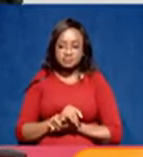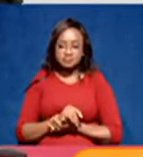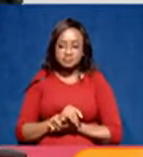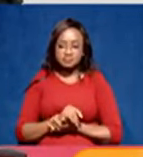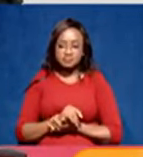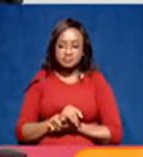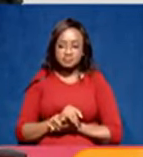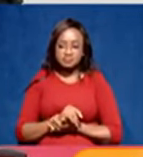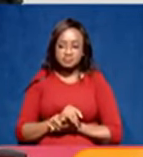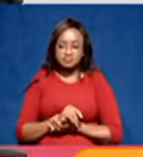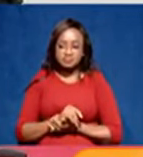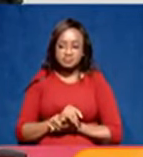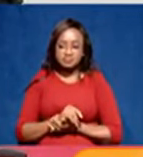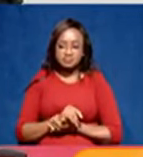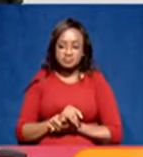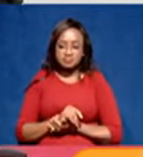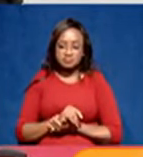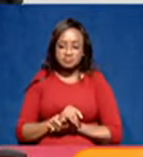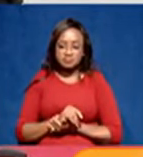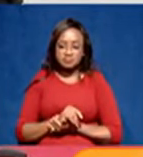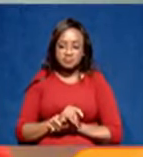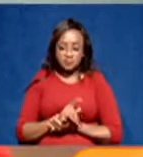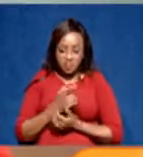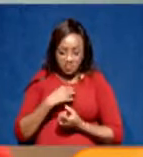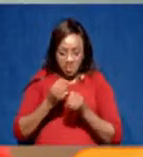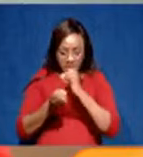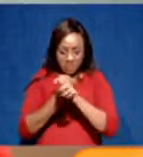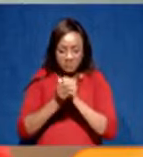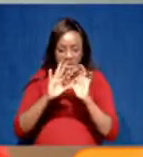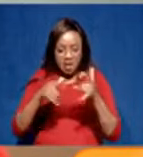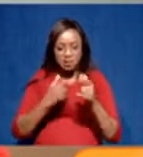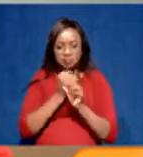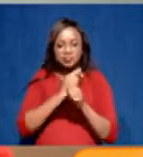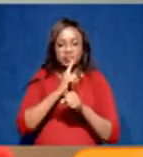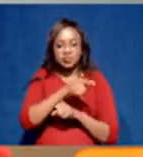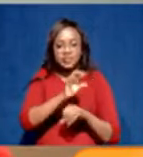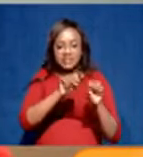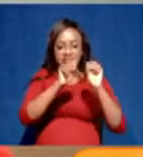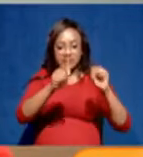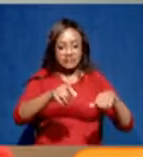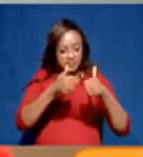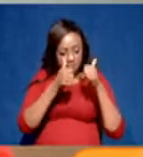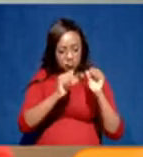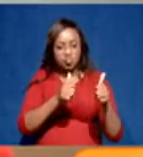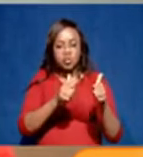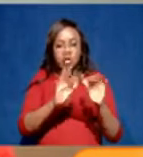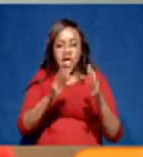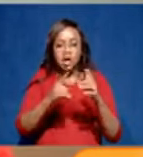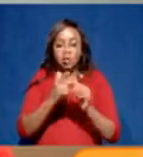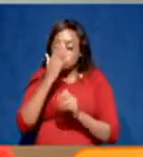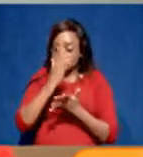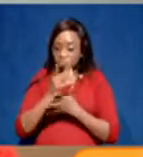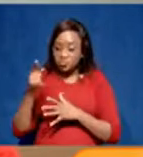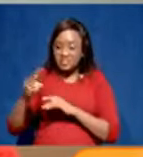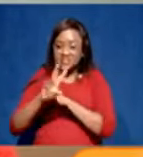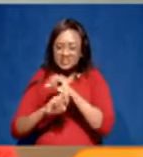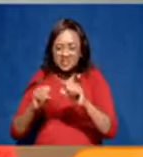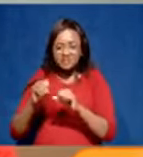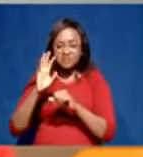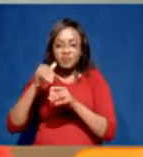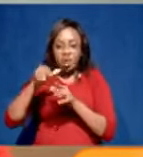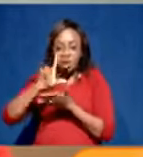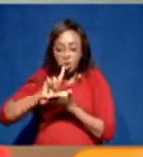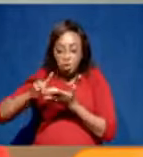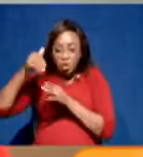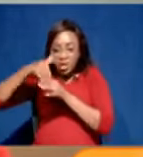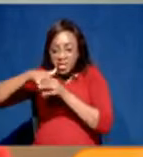introduce efficiency into the system. One is that if you look at, I have said the theft is both in and outside.